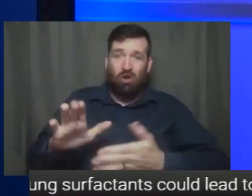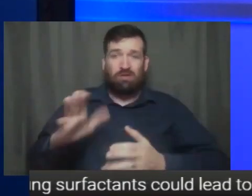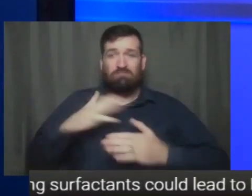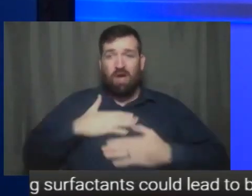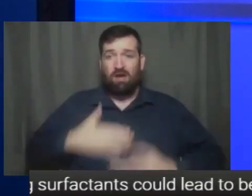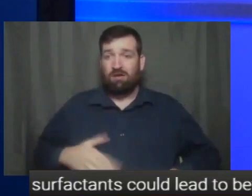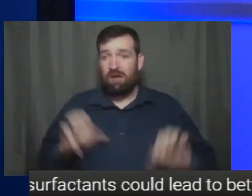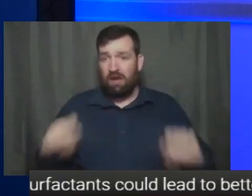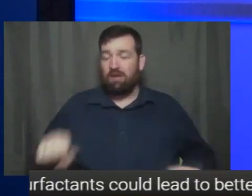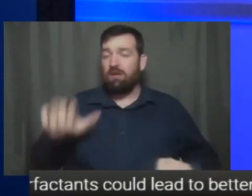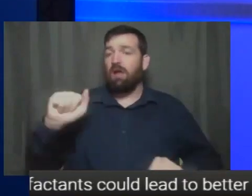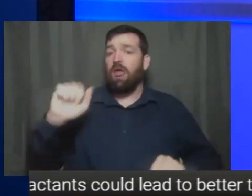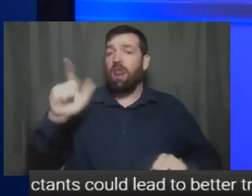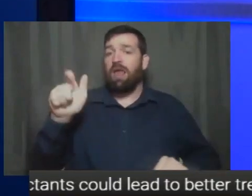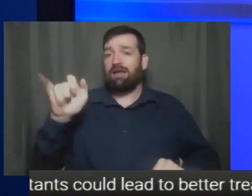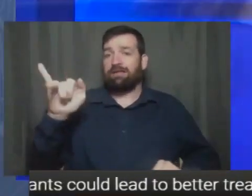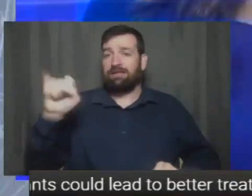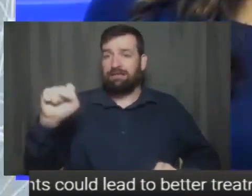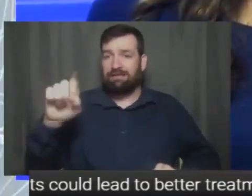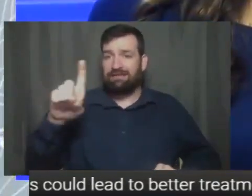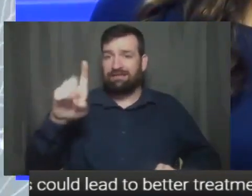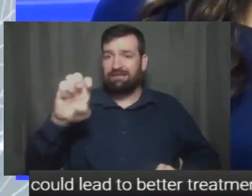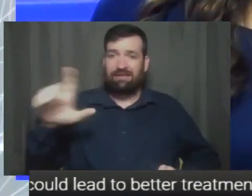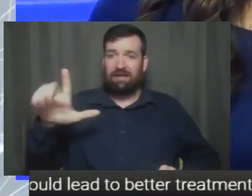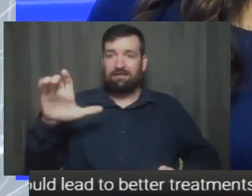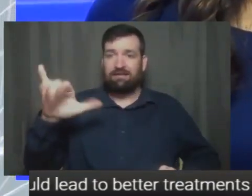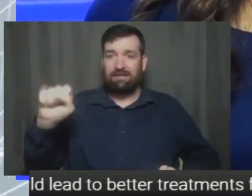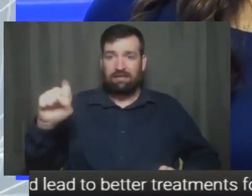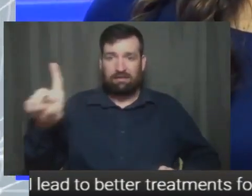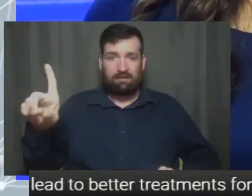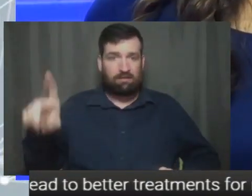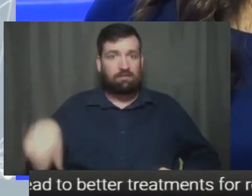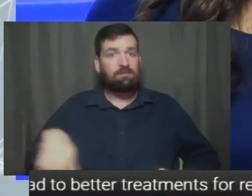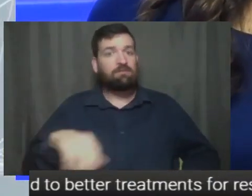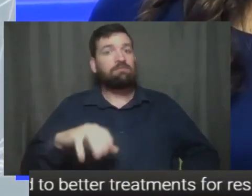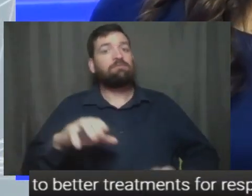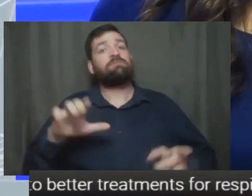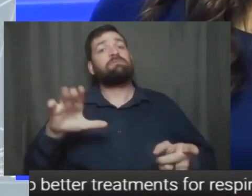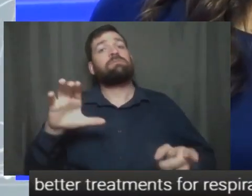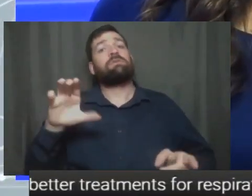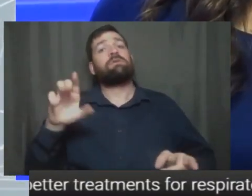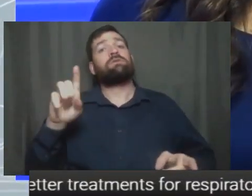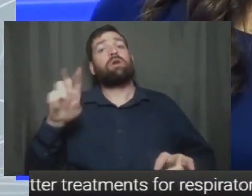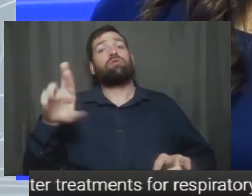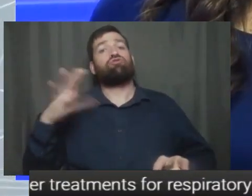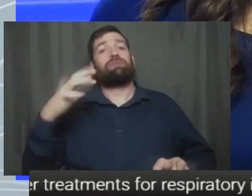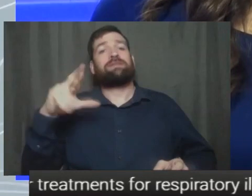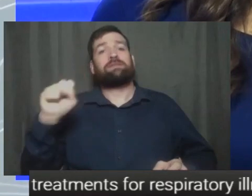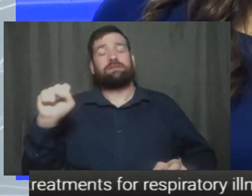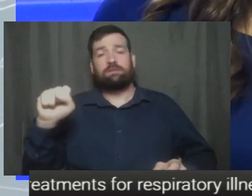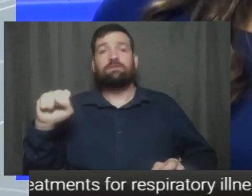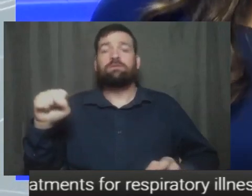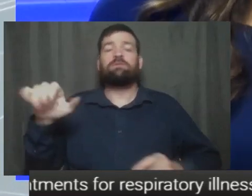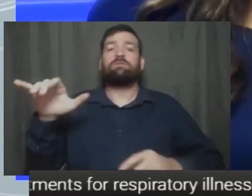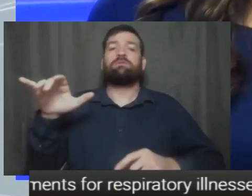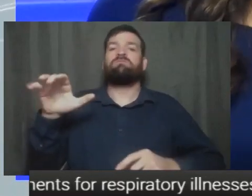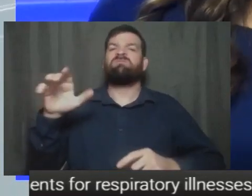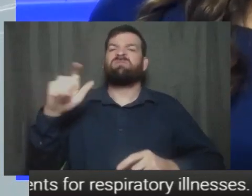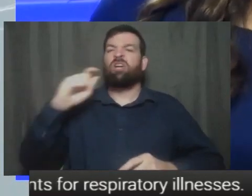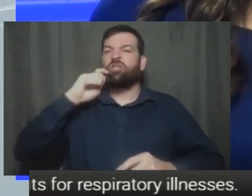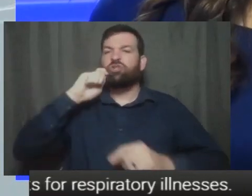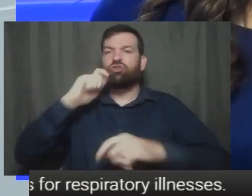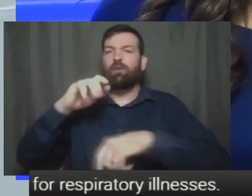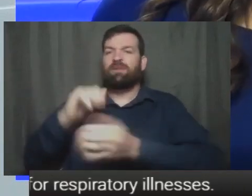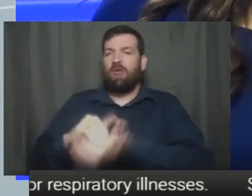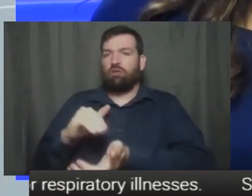Cid breaks down this morning's medical headlines. I'm here with Dr. Chris Tomasian, a University of Kansas Health System dermatologist. We want to talk